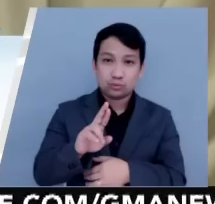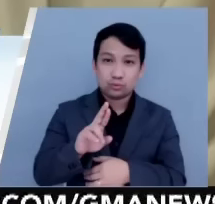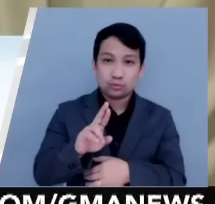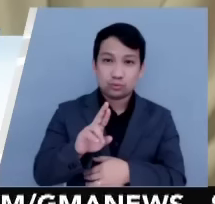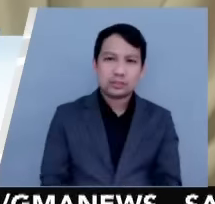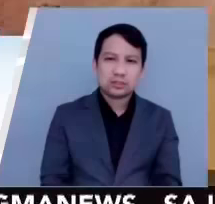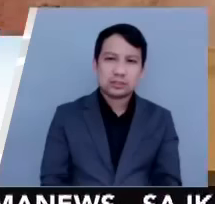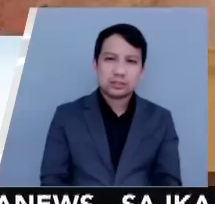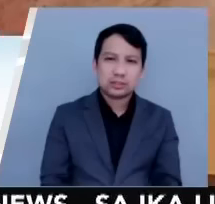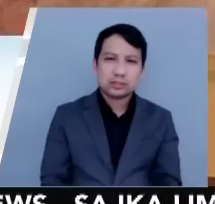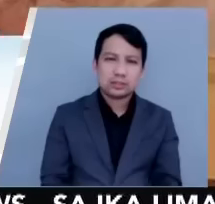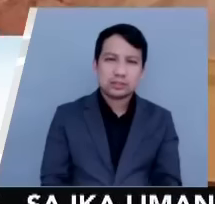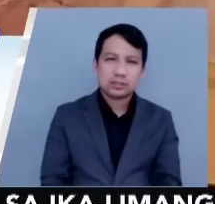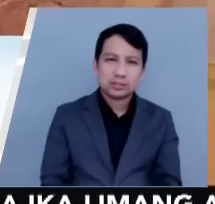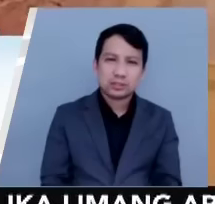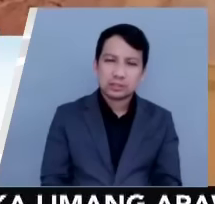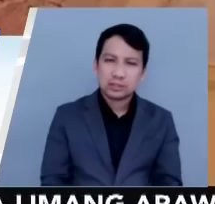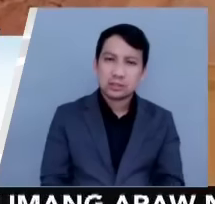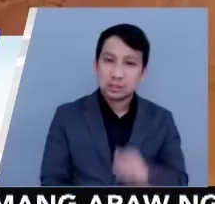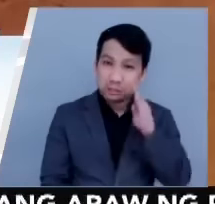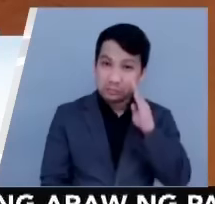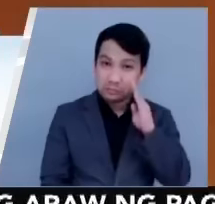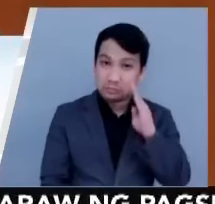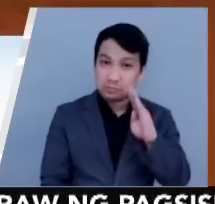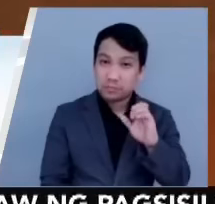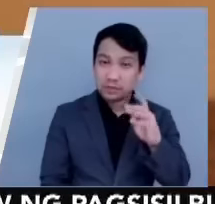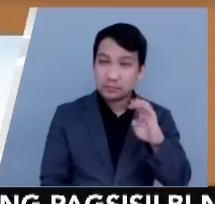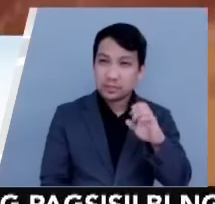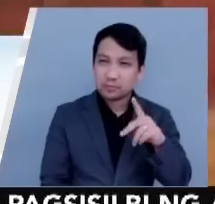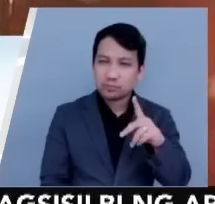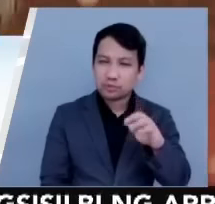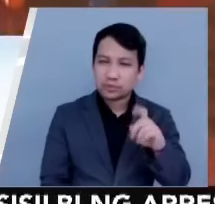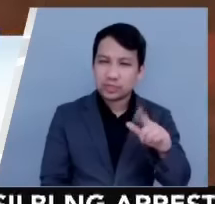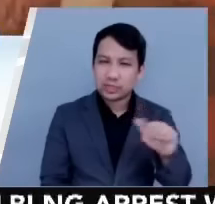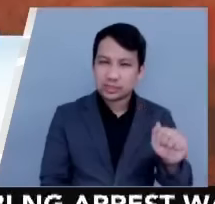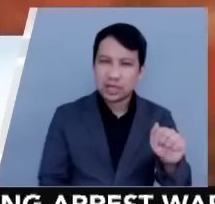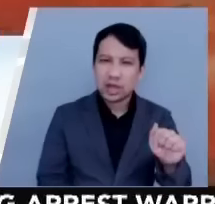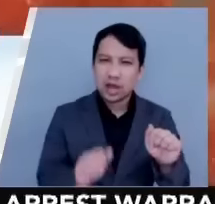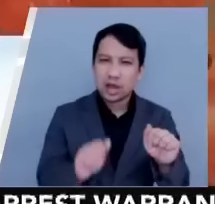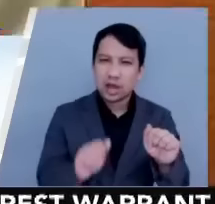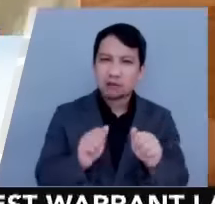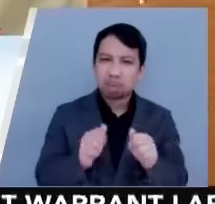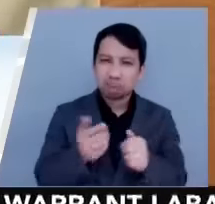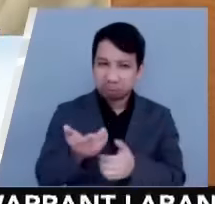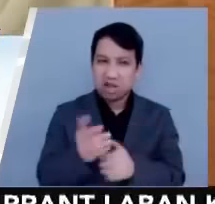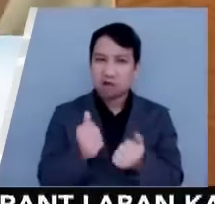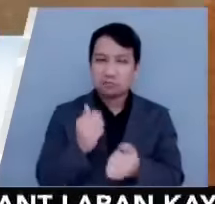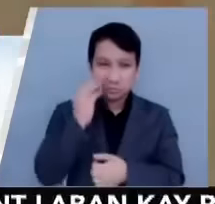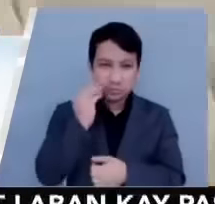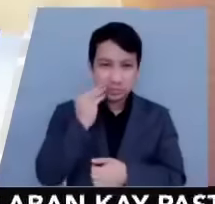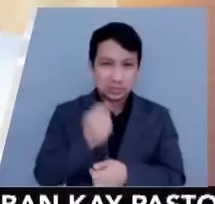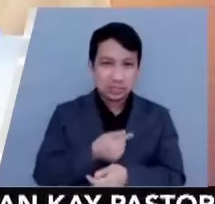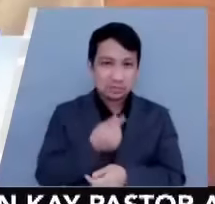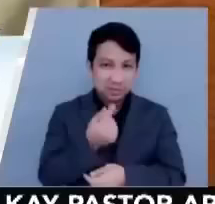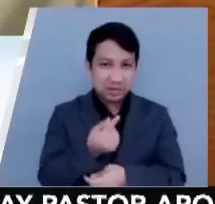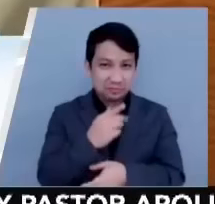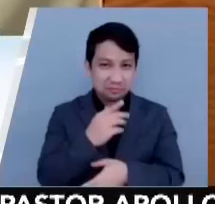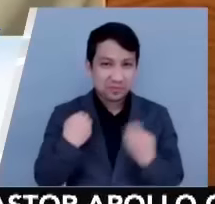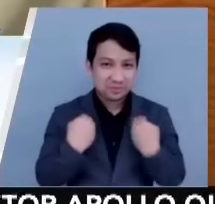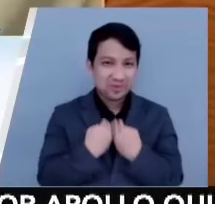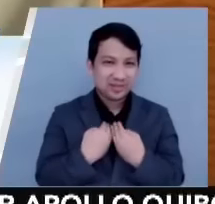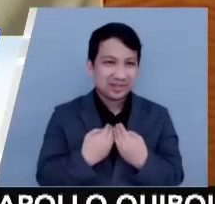Bobby Forteja. Eh, kumusta naman kaya ang kanyang experience bilang isang kapuso? I get to learn like new